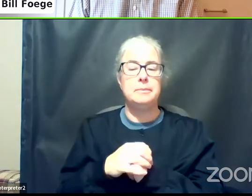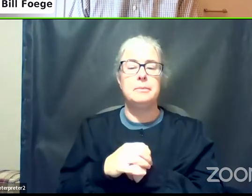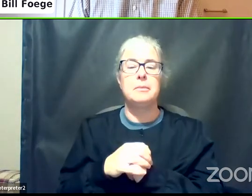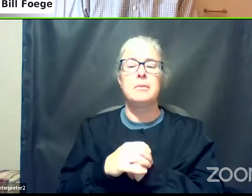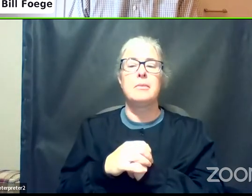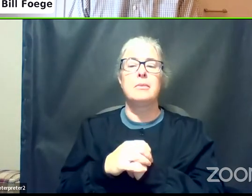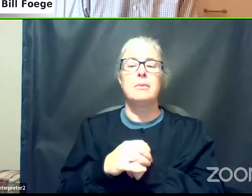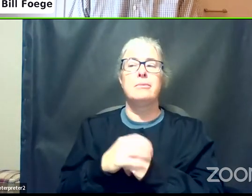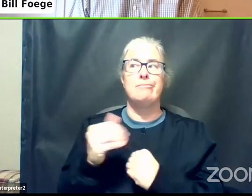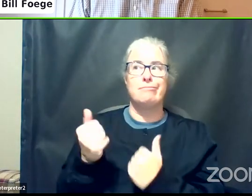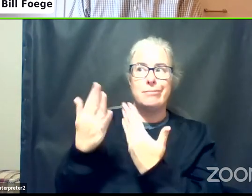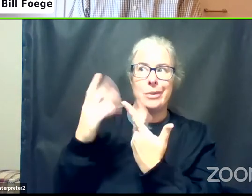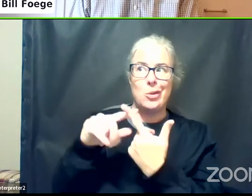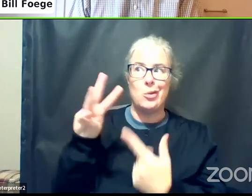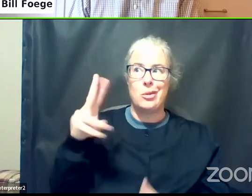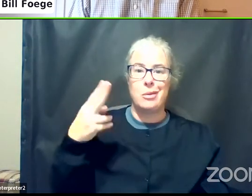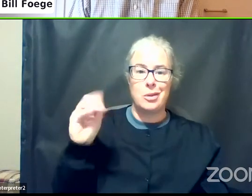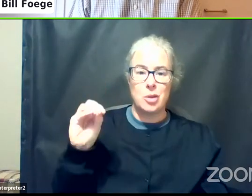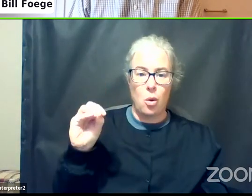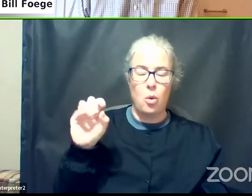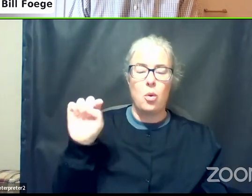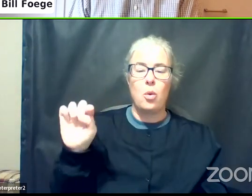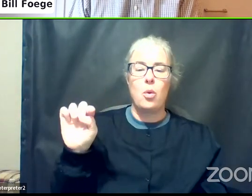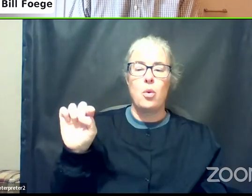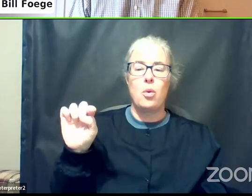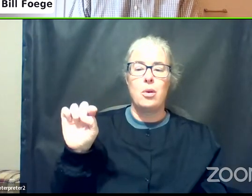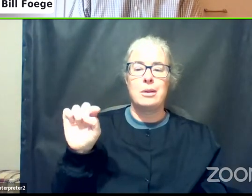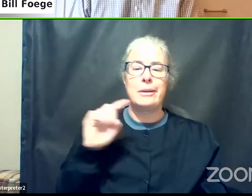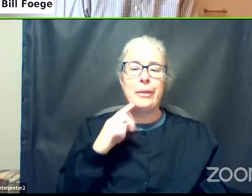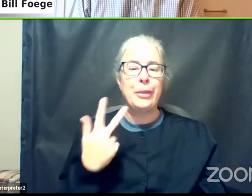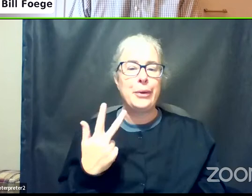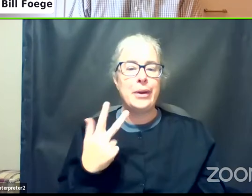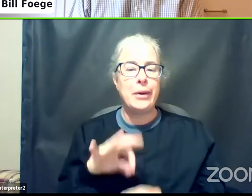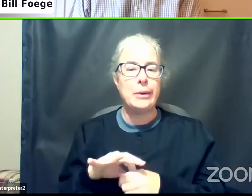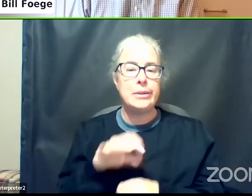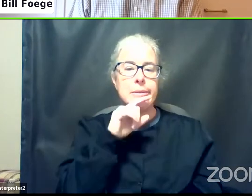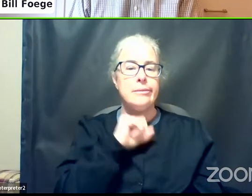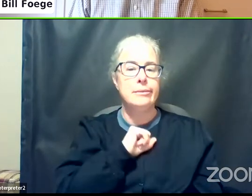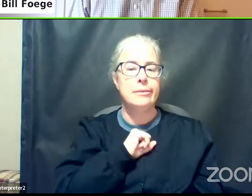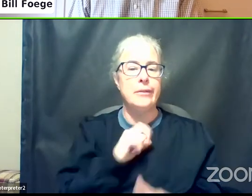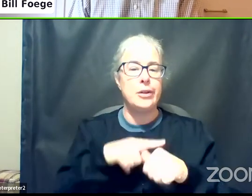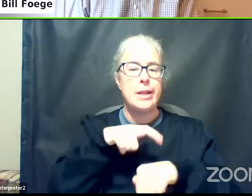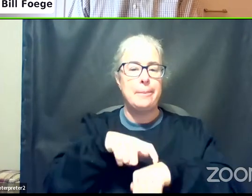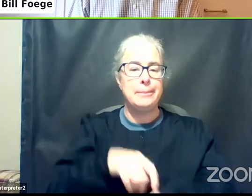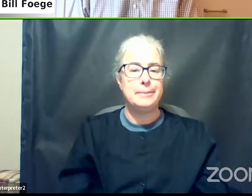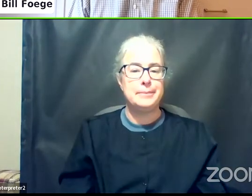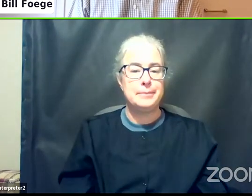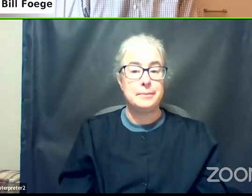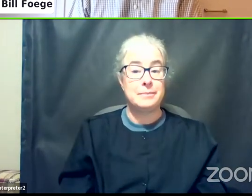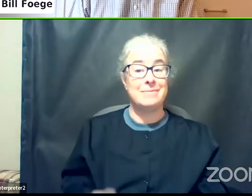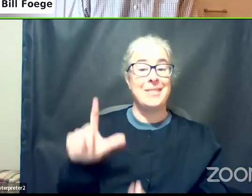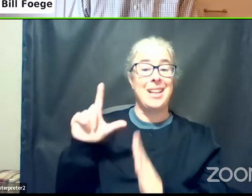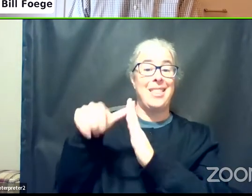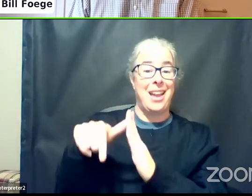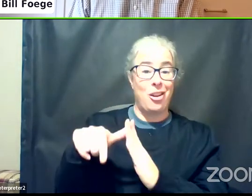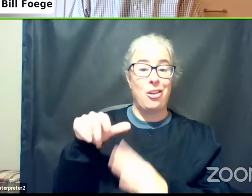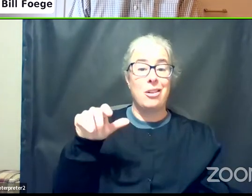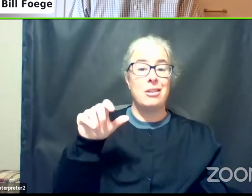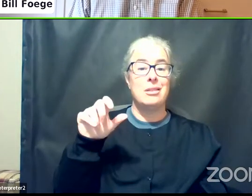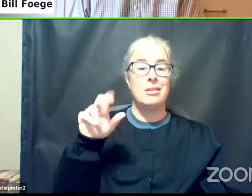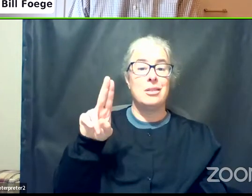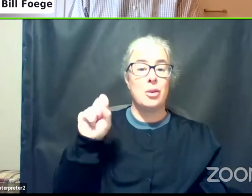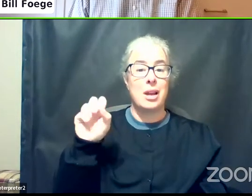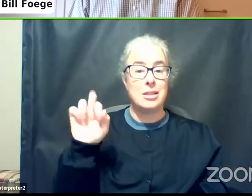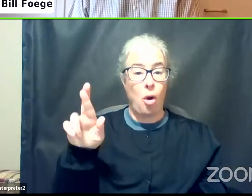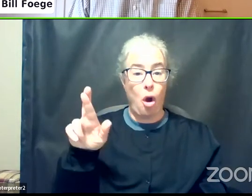presented to who and it got only three votes the first nine later when the Soviet Union and